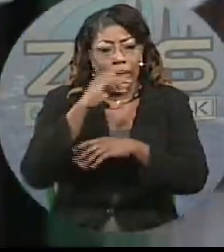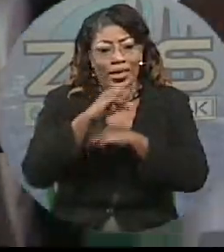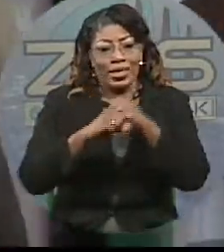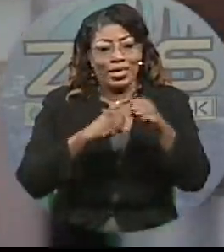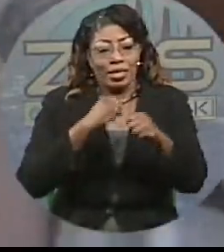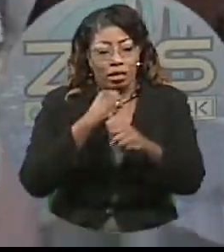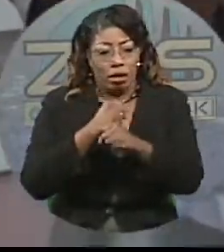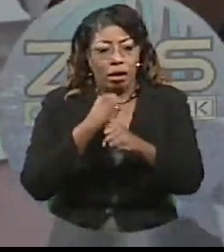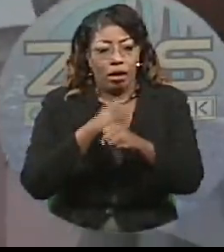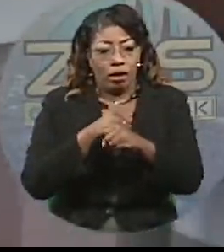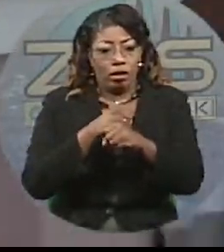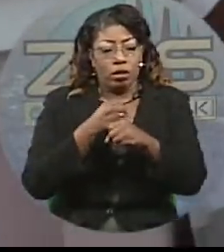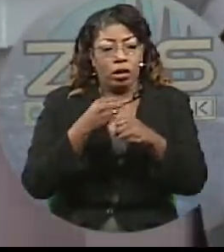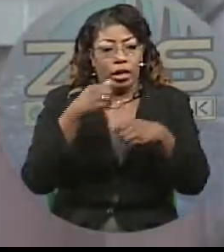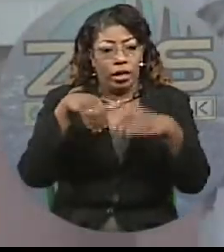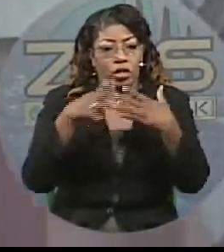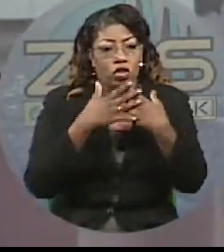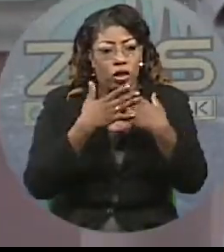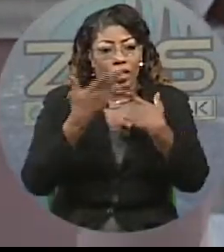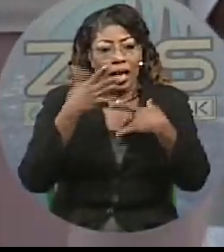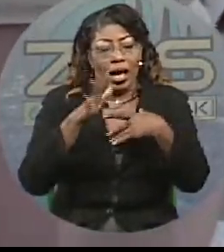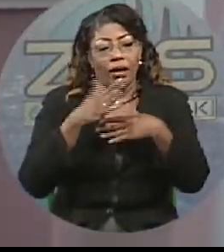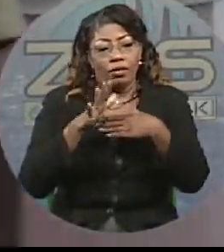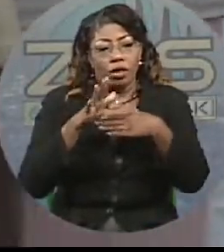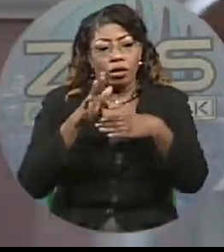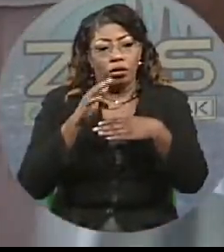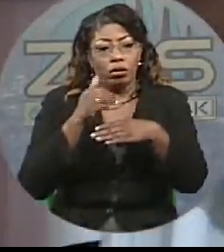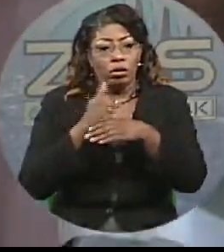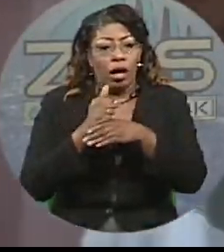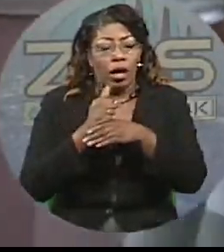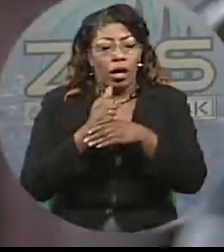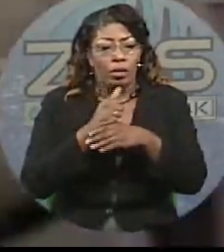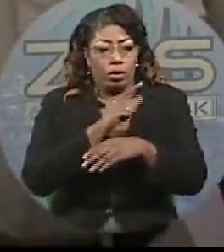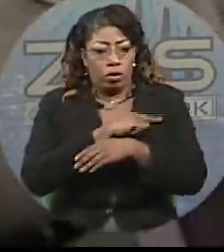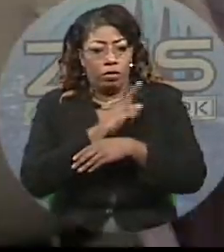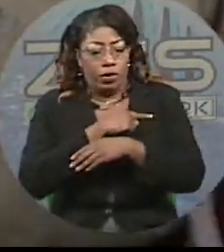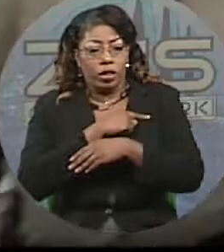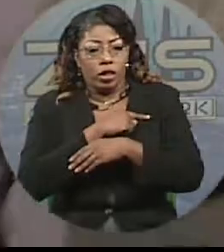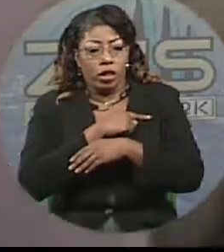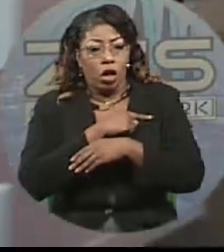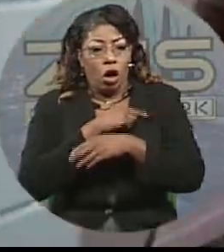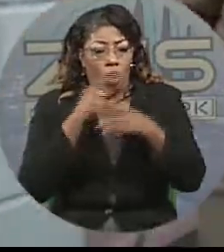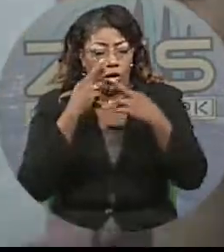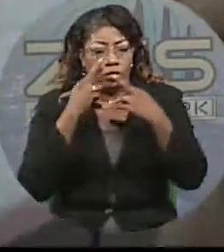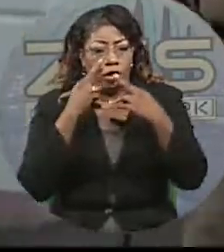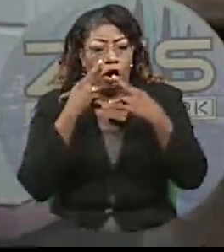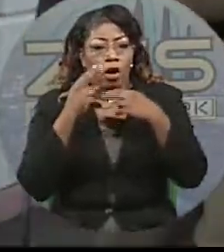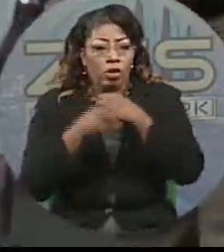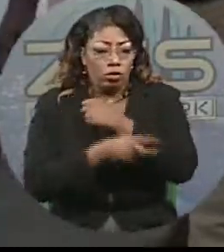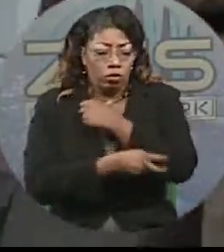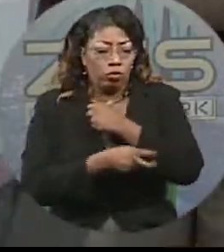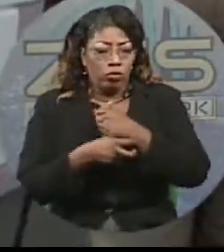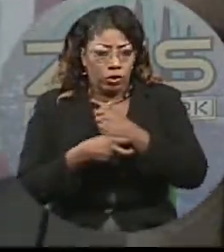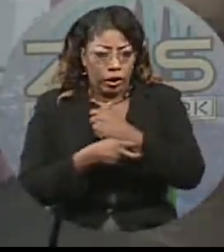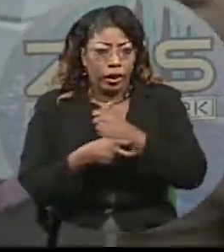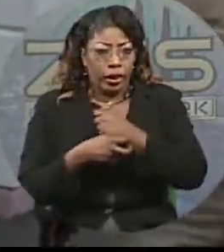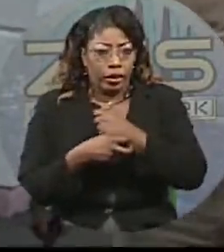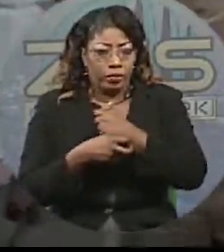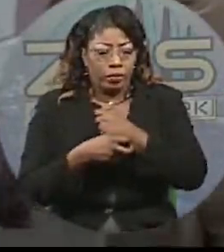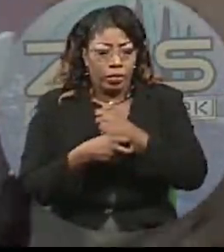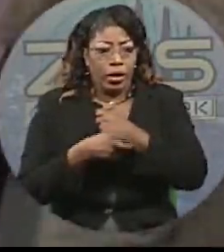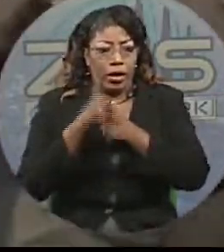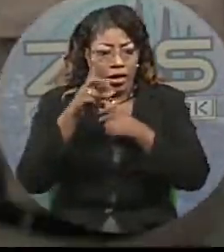behind bars after he was convicted of burglary. However, Knowles will only have to serve 5.5 years of his sentence due to the